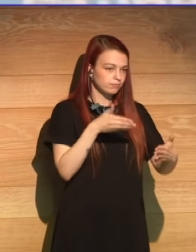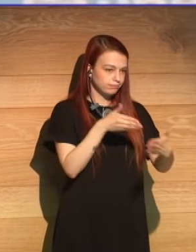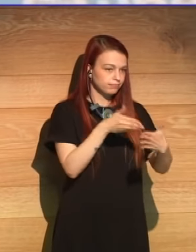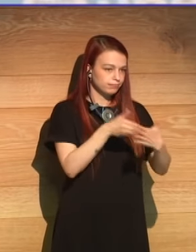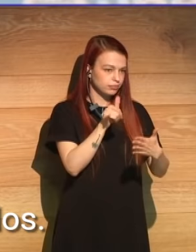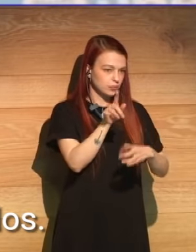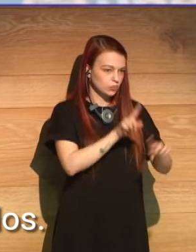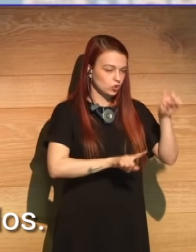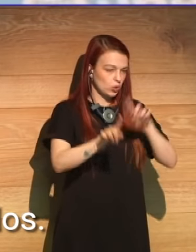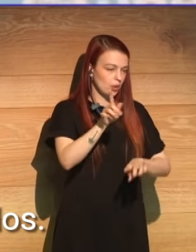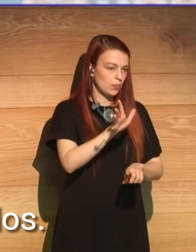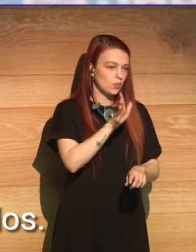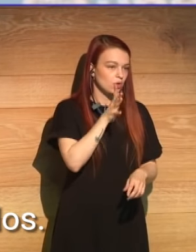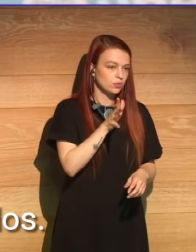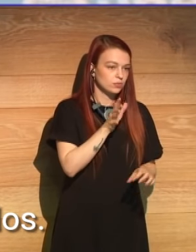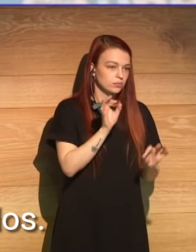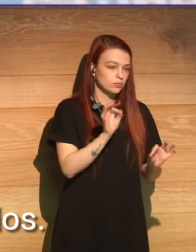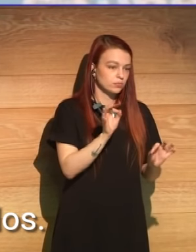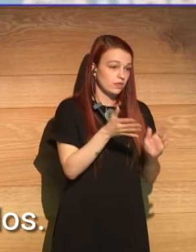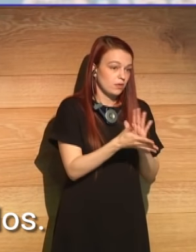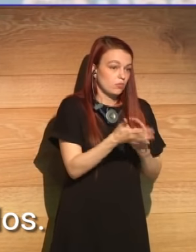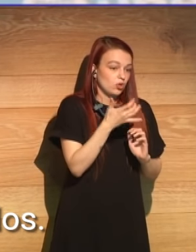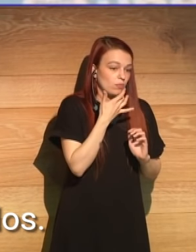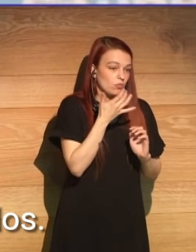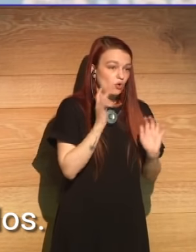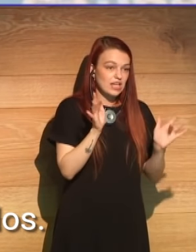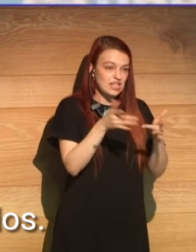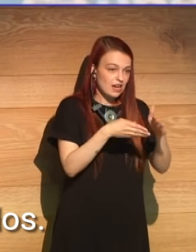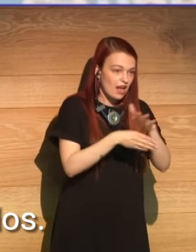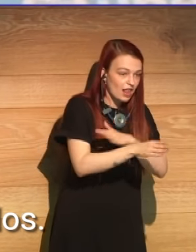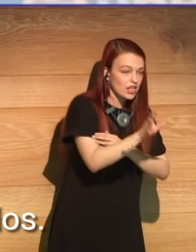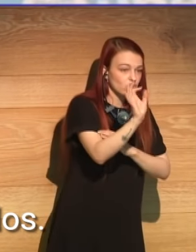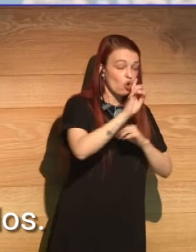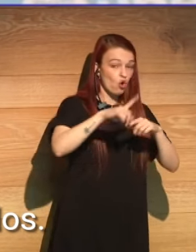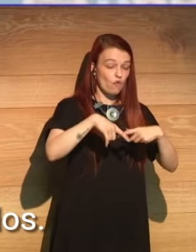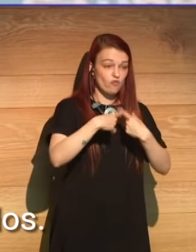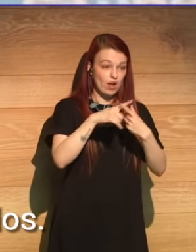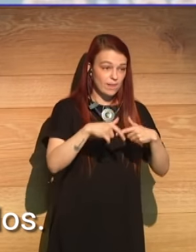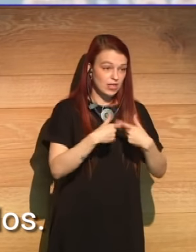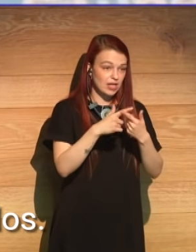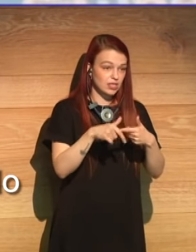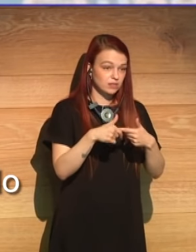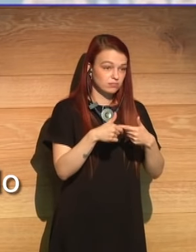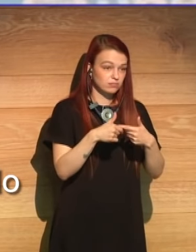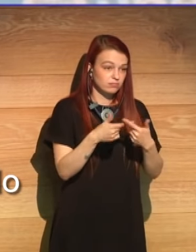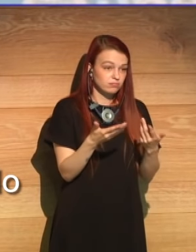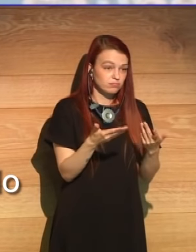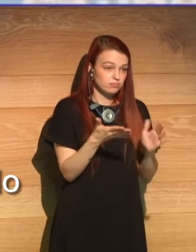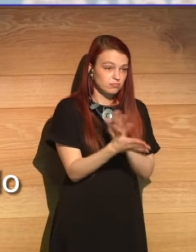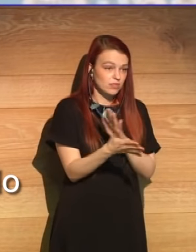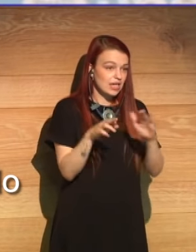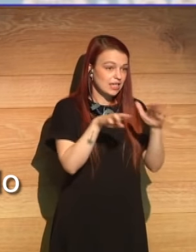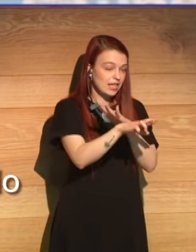internet, neither the family have electricity power in their villages. That means